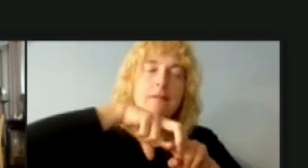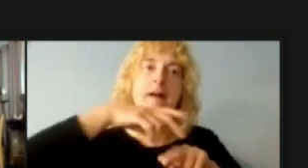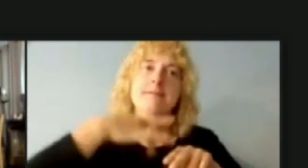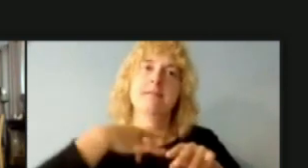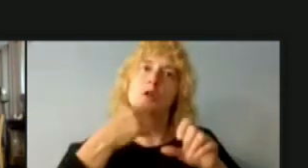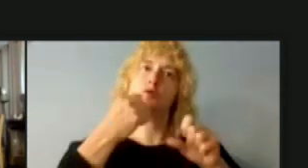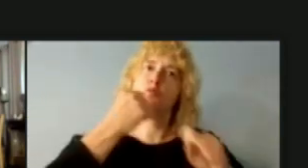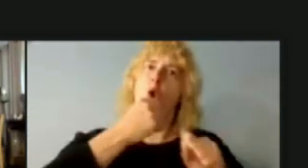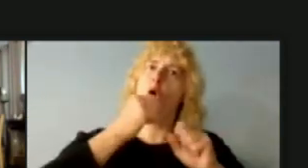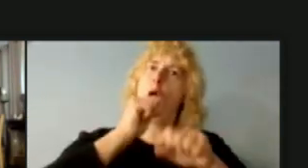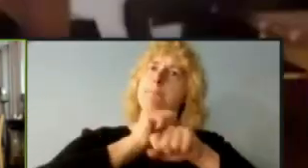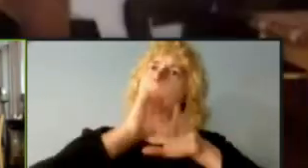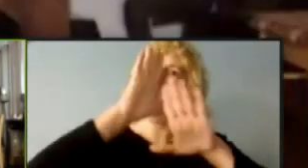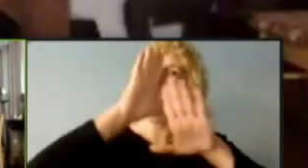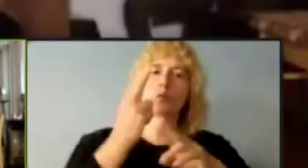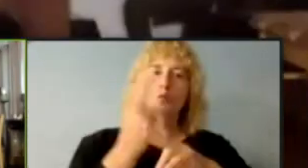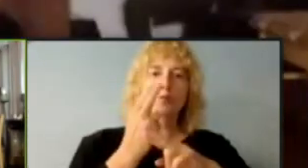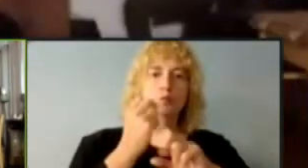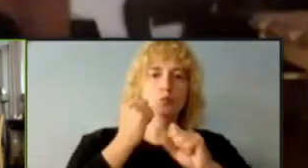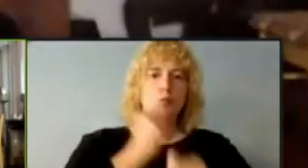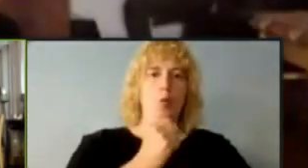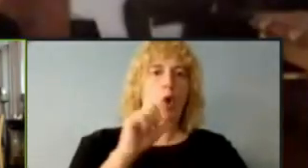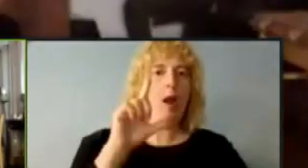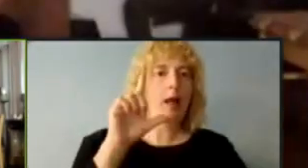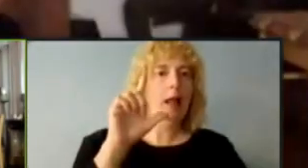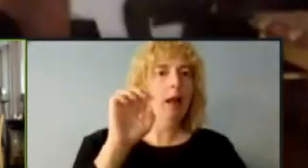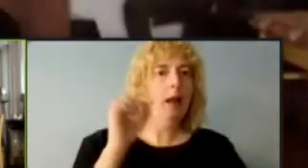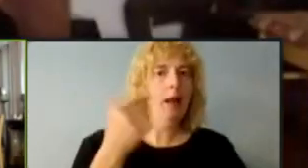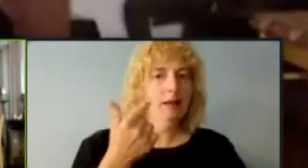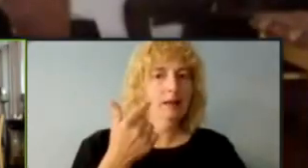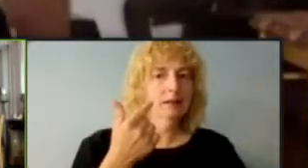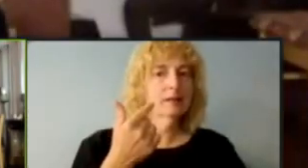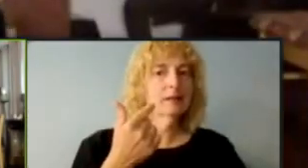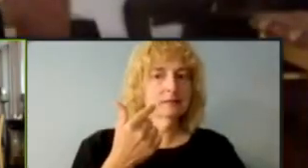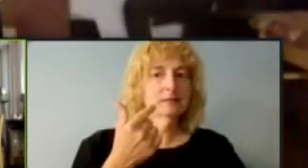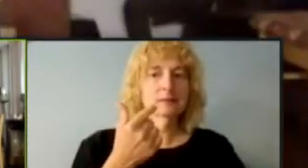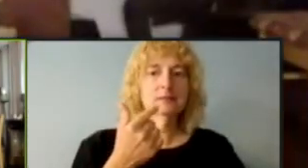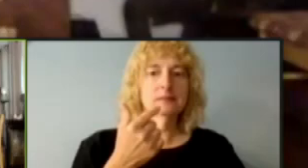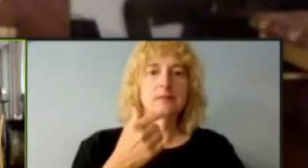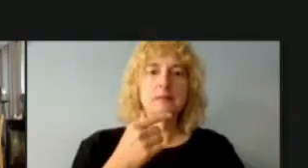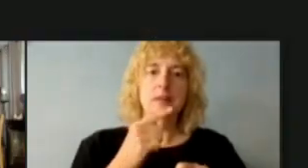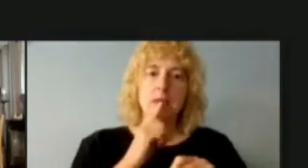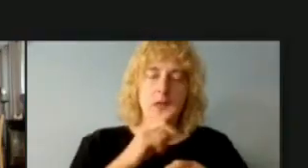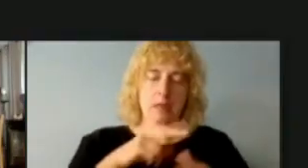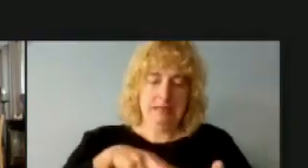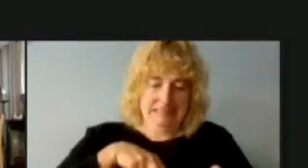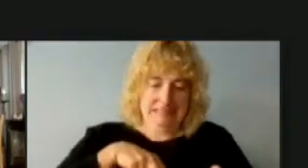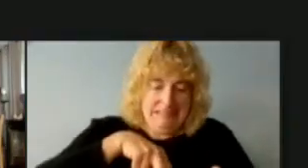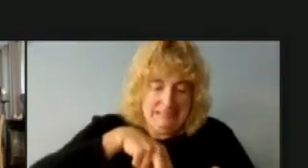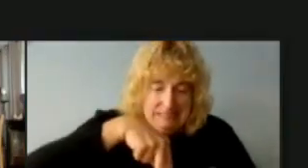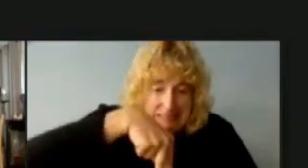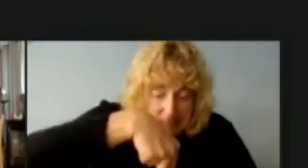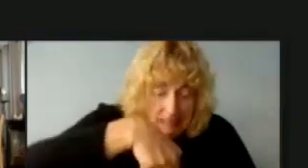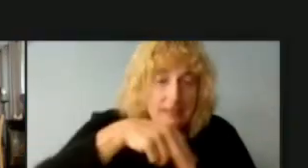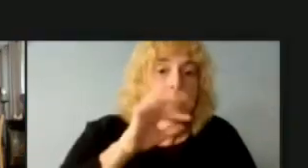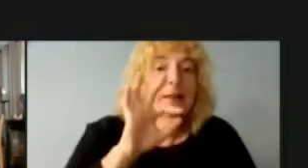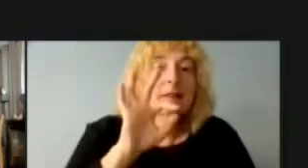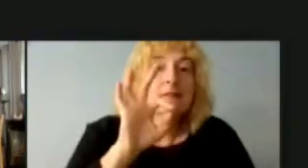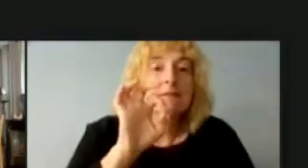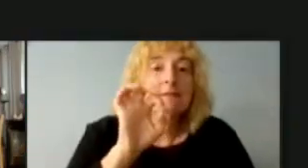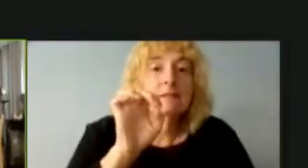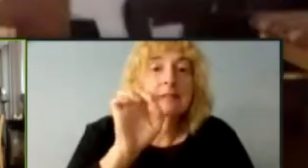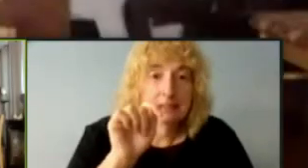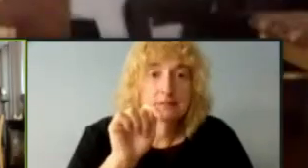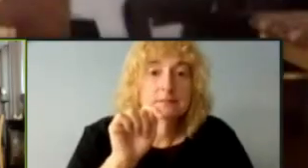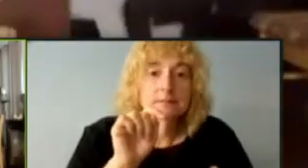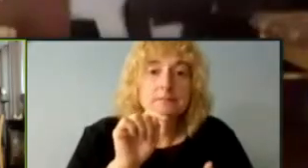strong legs. Breathing in once again. Exhale, press the bottoms of your feet and come up slowly, peacefully, gradually,